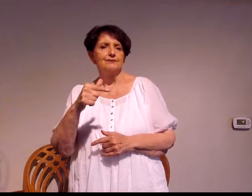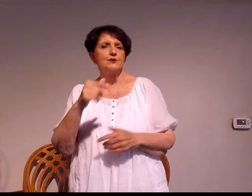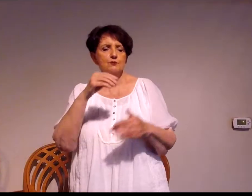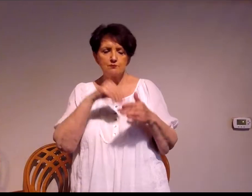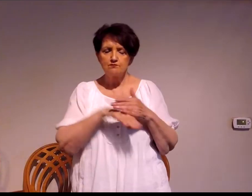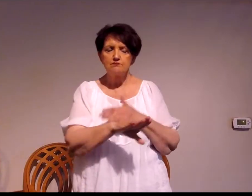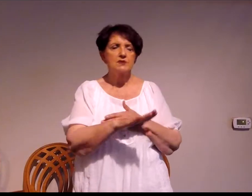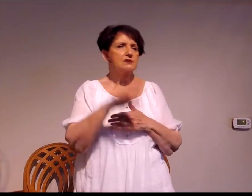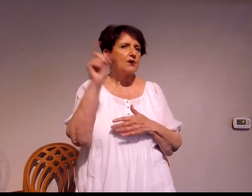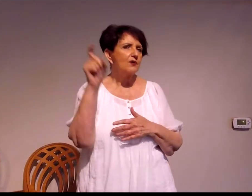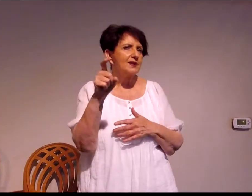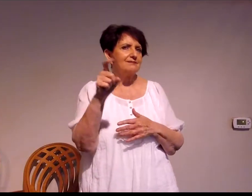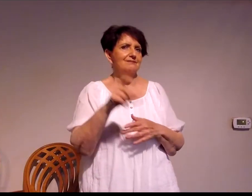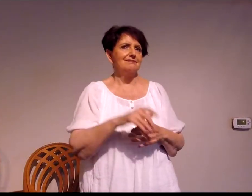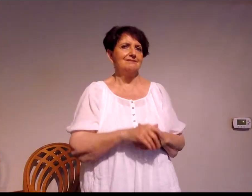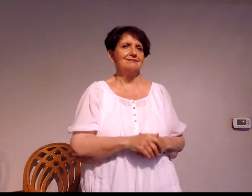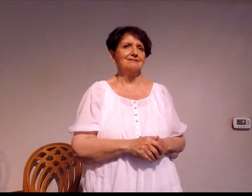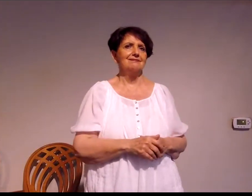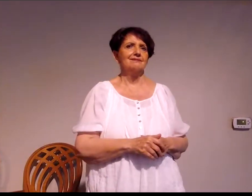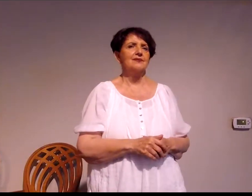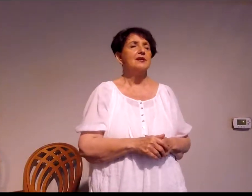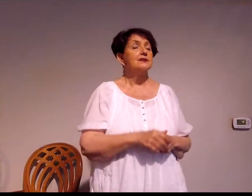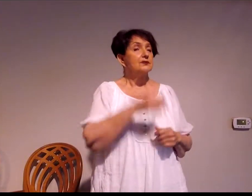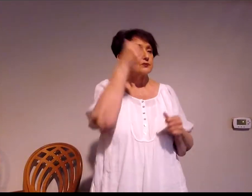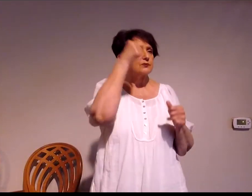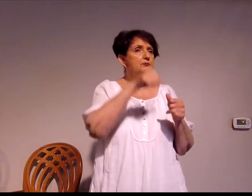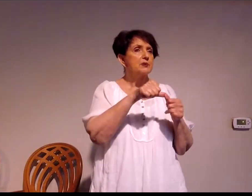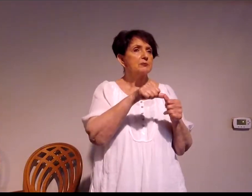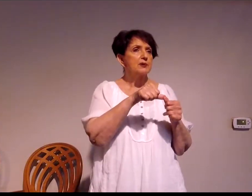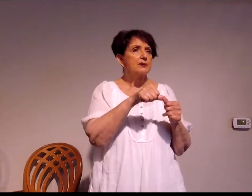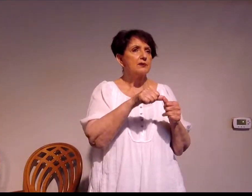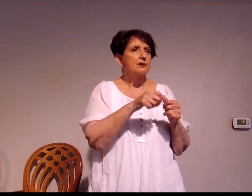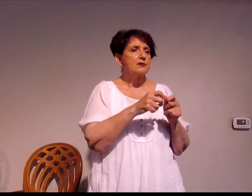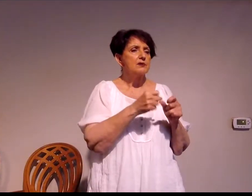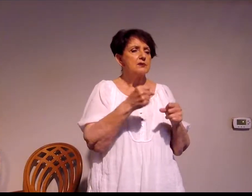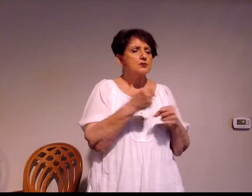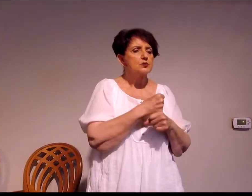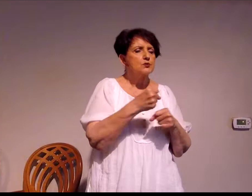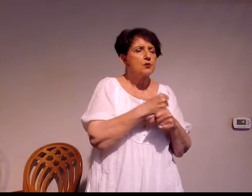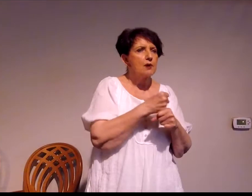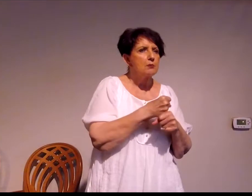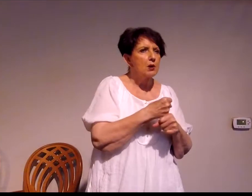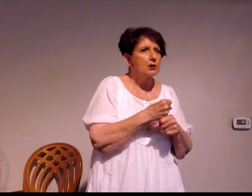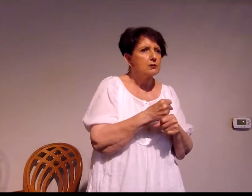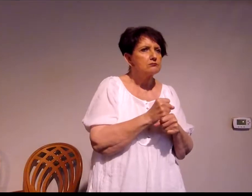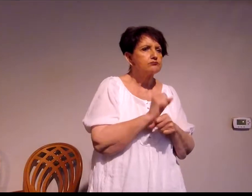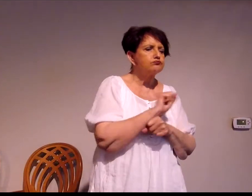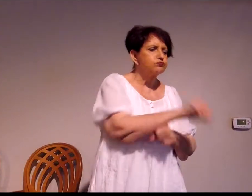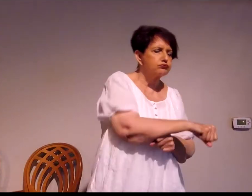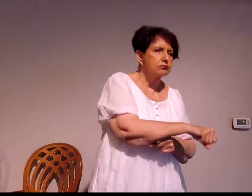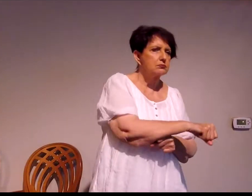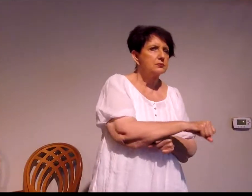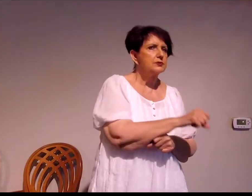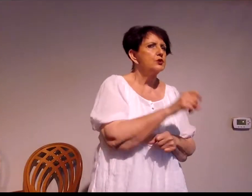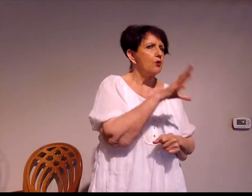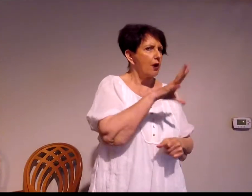go. So remember, rumble is when we own it. So we got to go